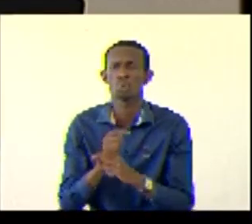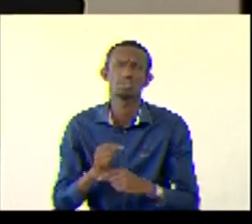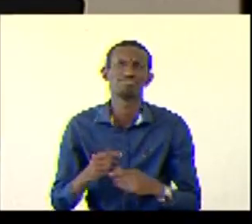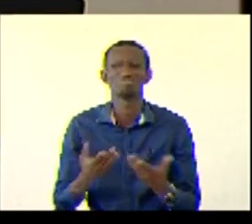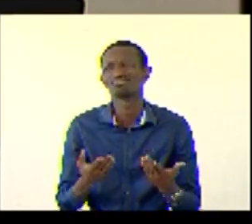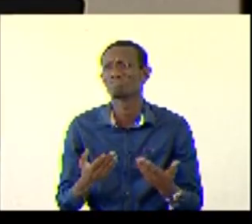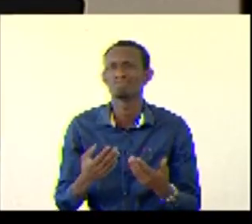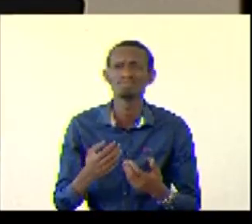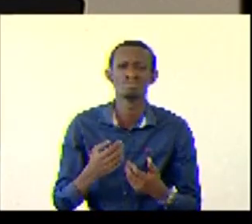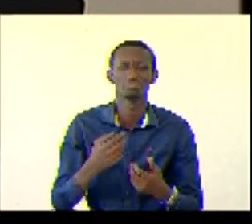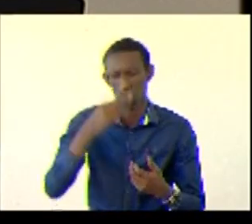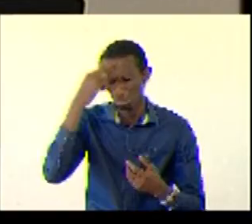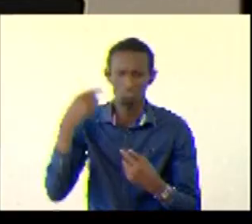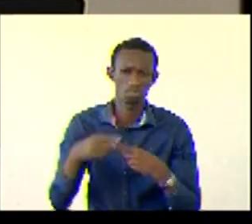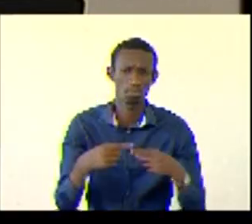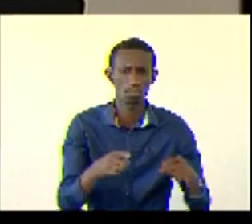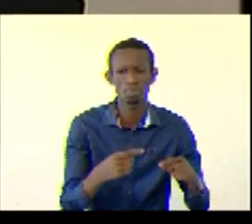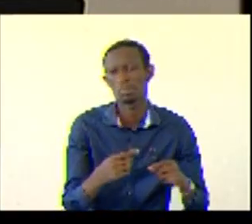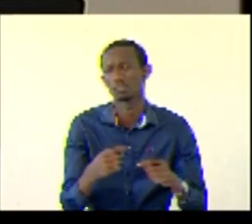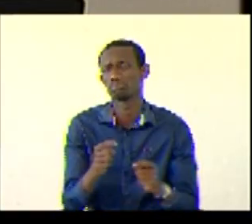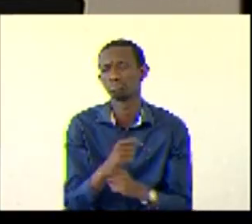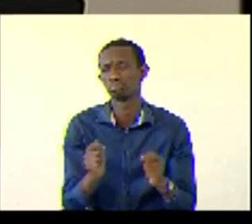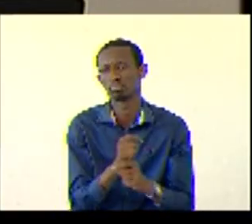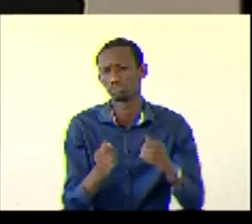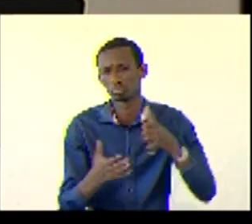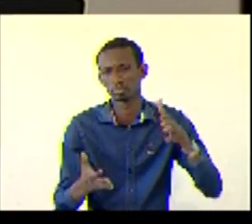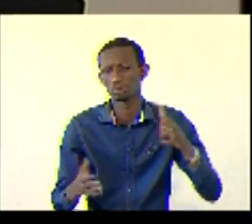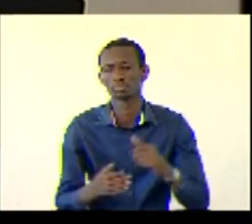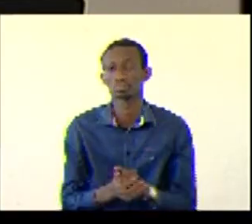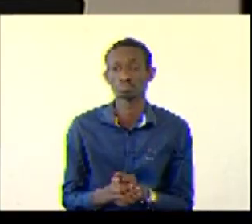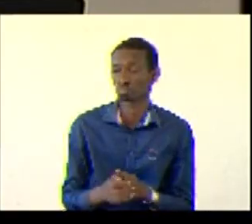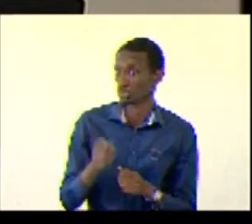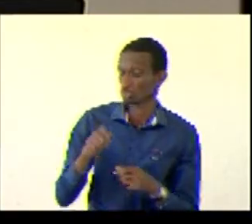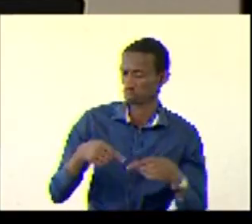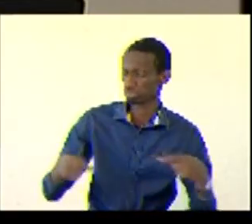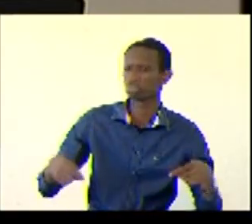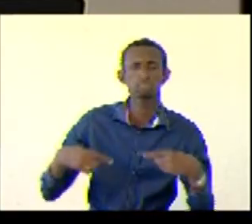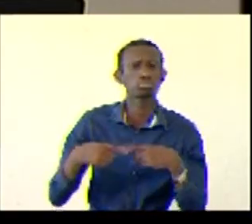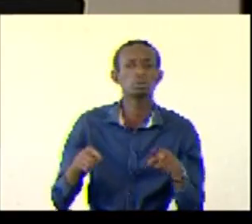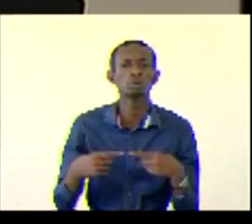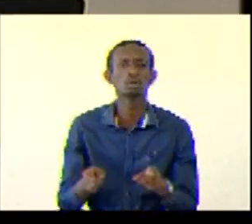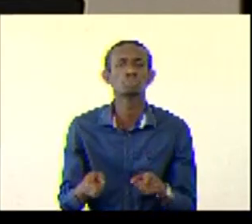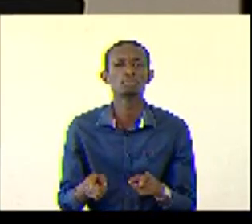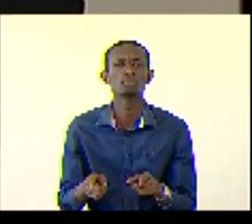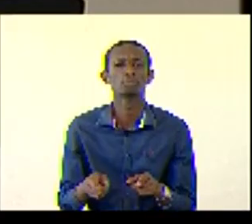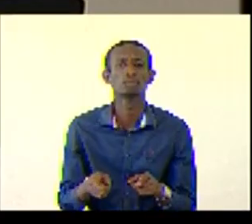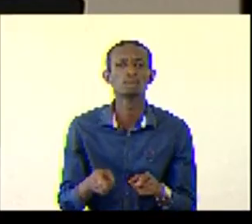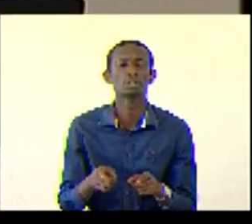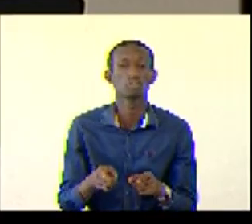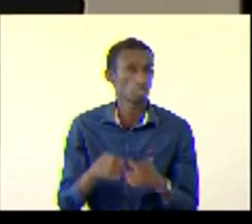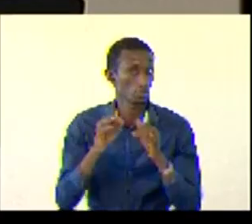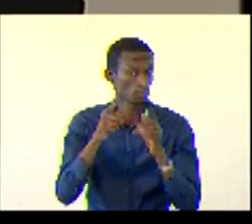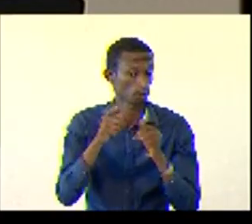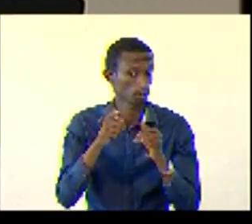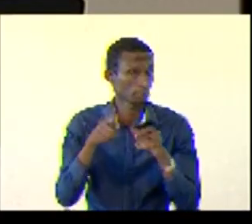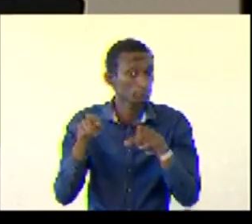may be different. These are different reactions, even at different conditions. That is the main